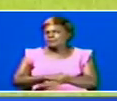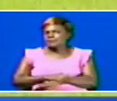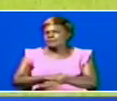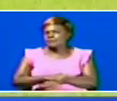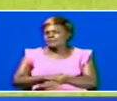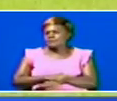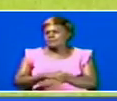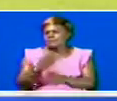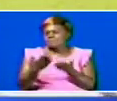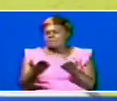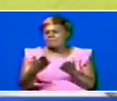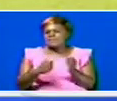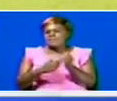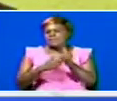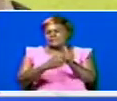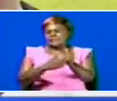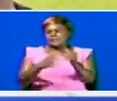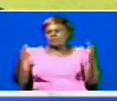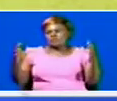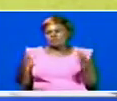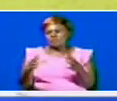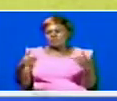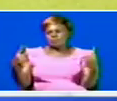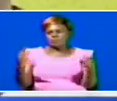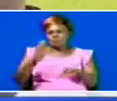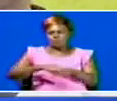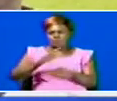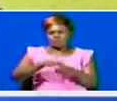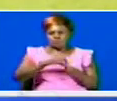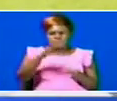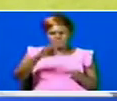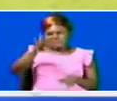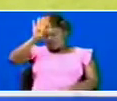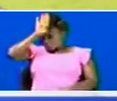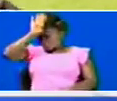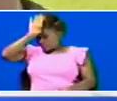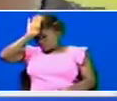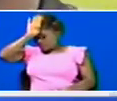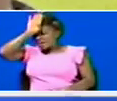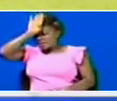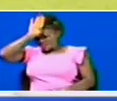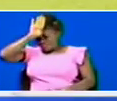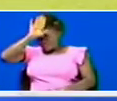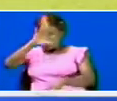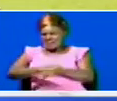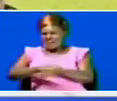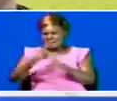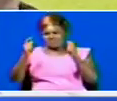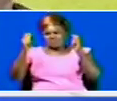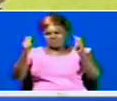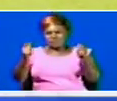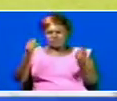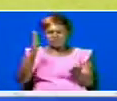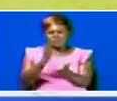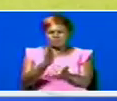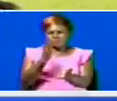kucheza maybe RB. The team is in very high spirit and we believe going to Dubai, we are going to clean the trophy. Actually,